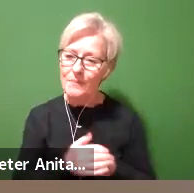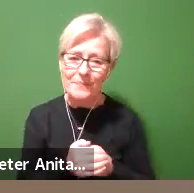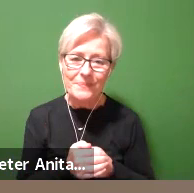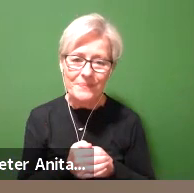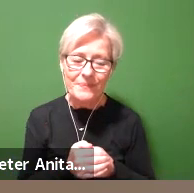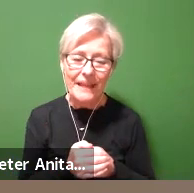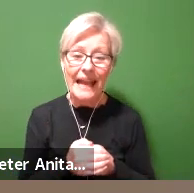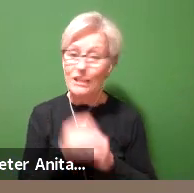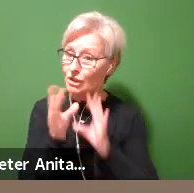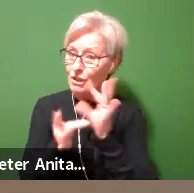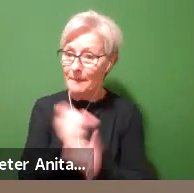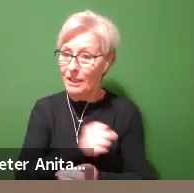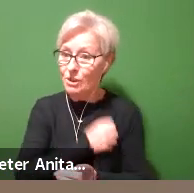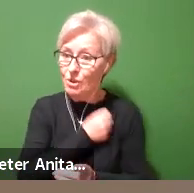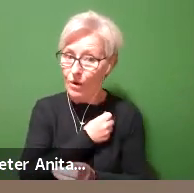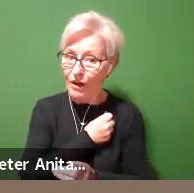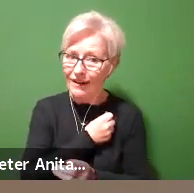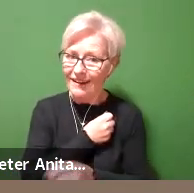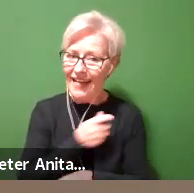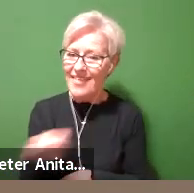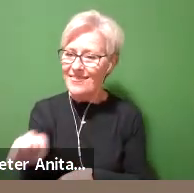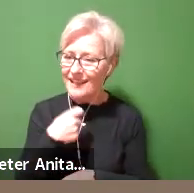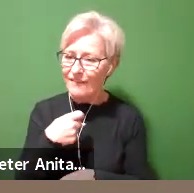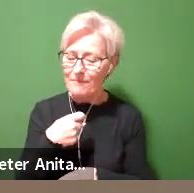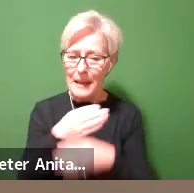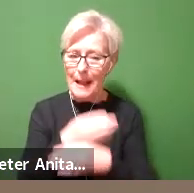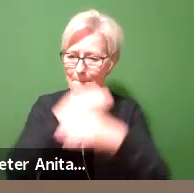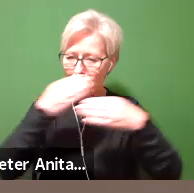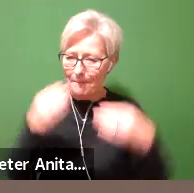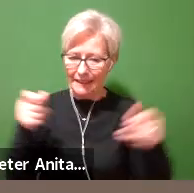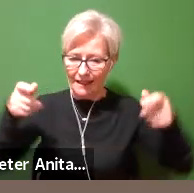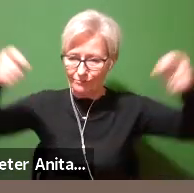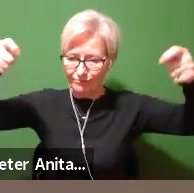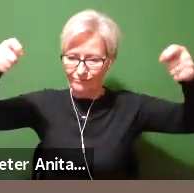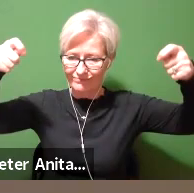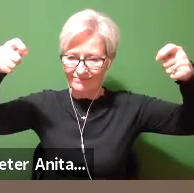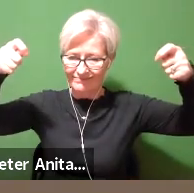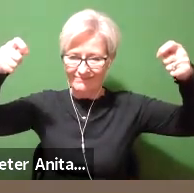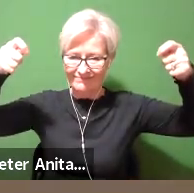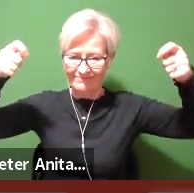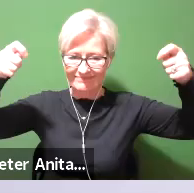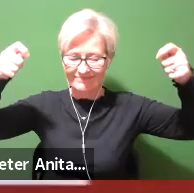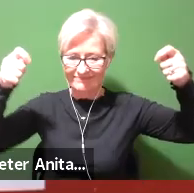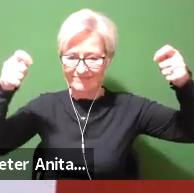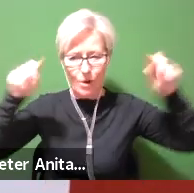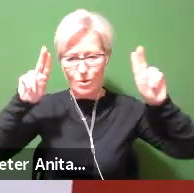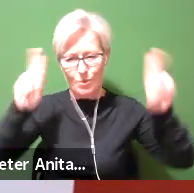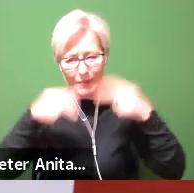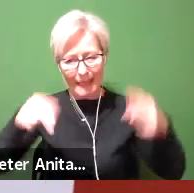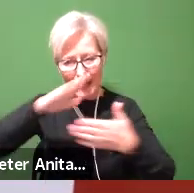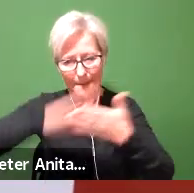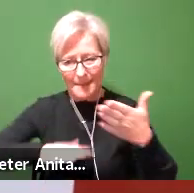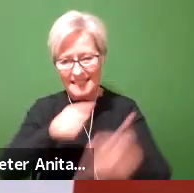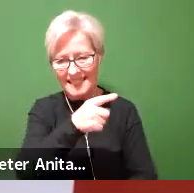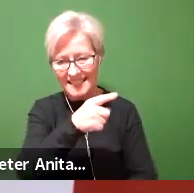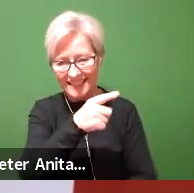to make sure that we get the point across, they gave me a really, really big sign to hold up. You won't be able to miss this.